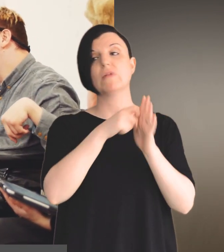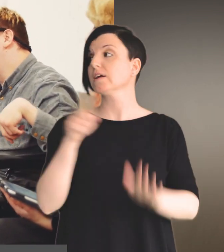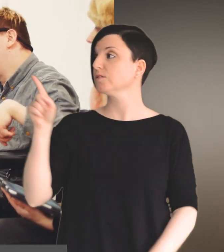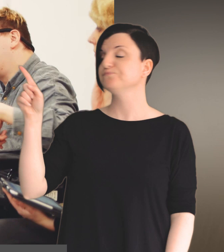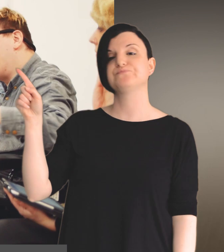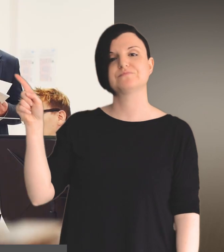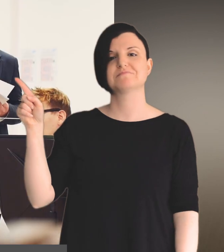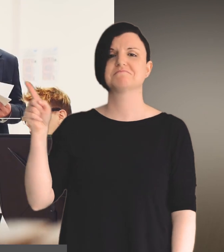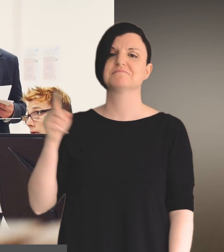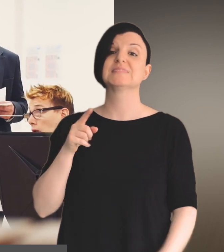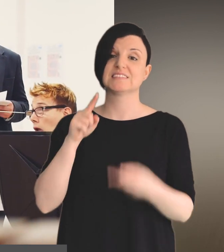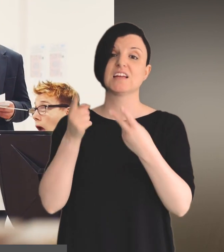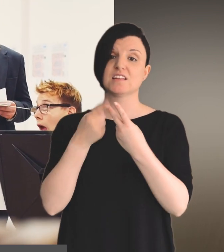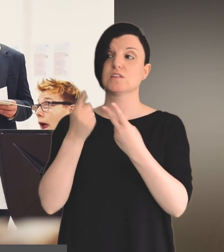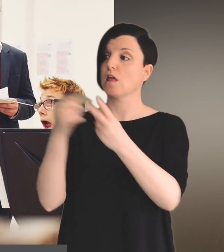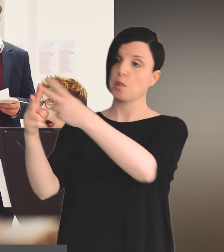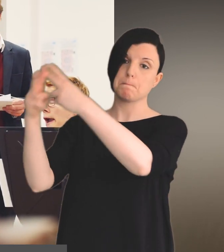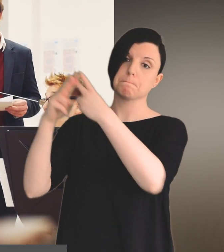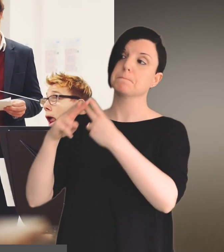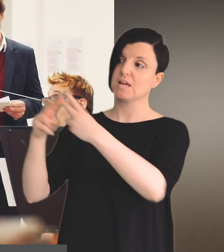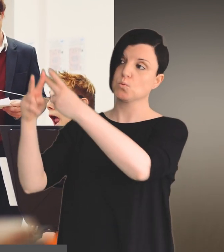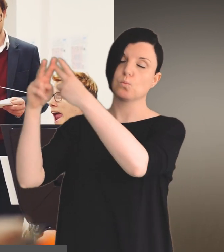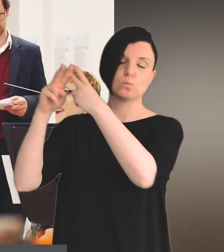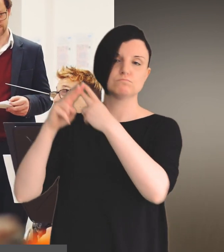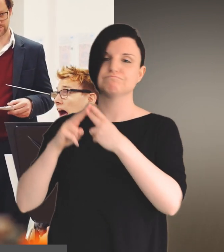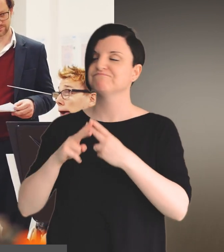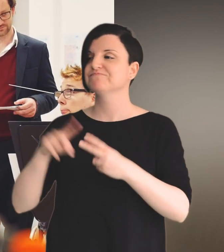Frank is also another amazing mentor.